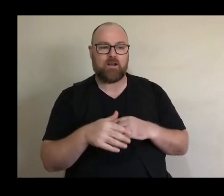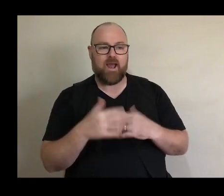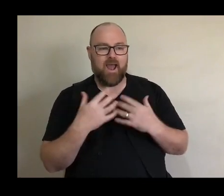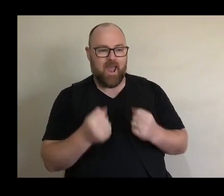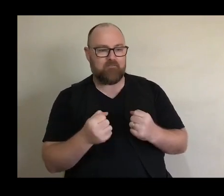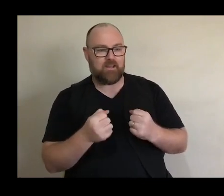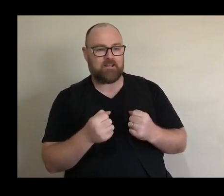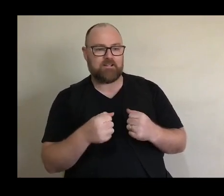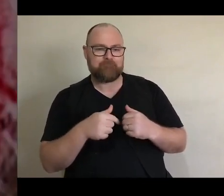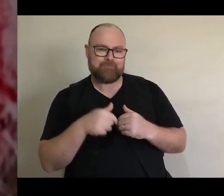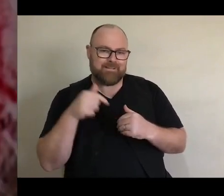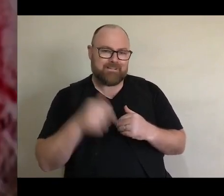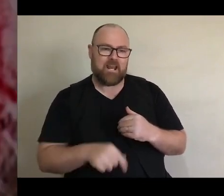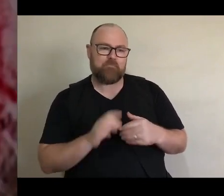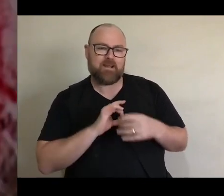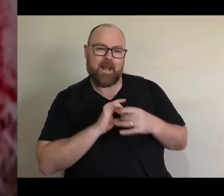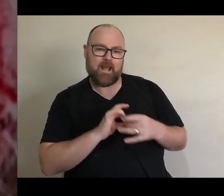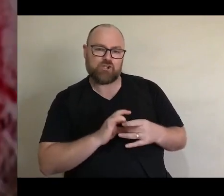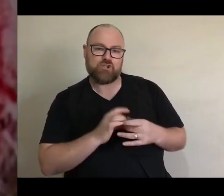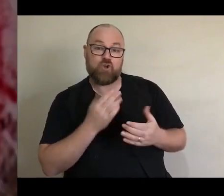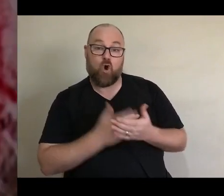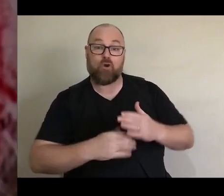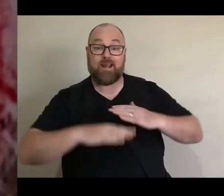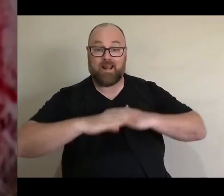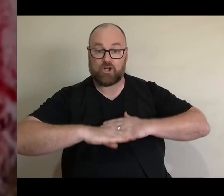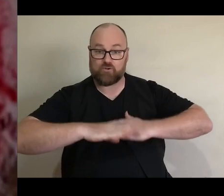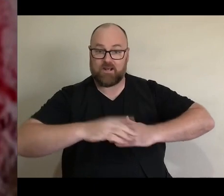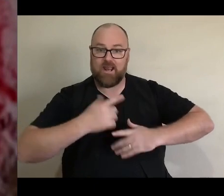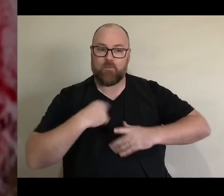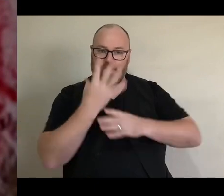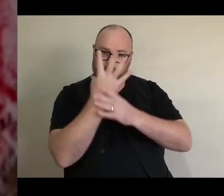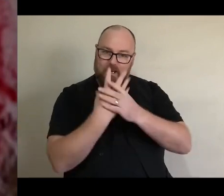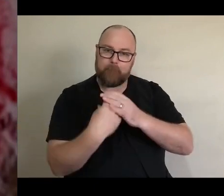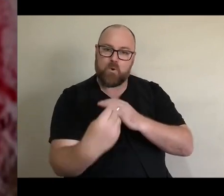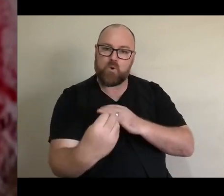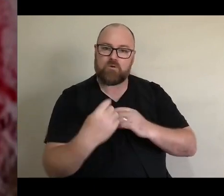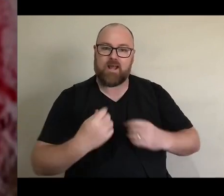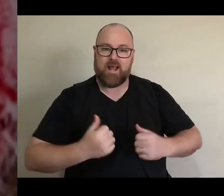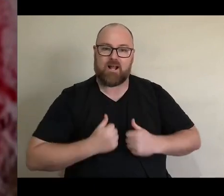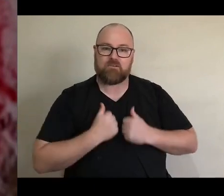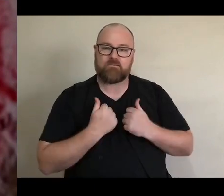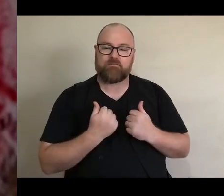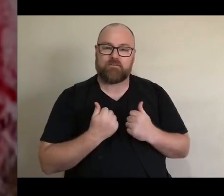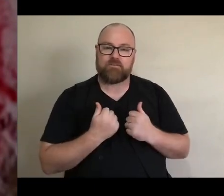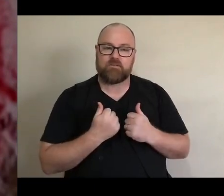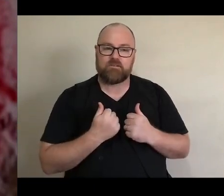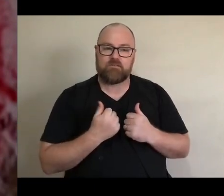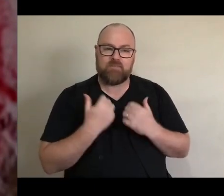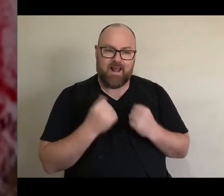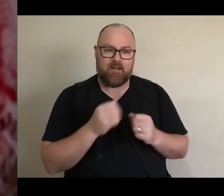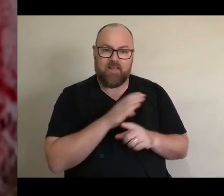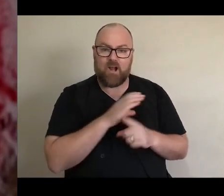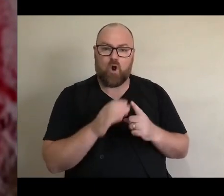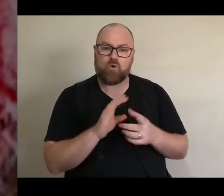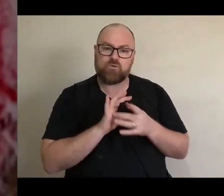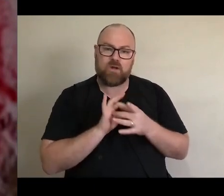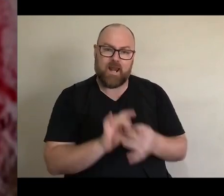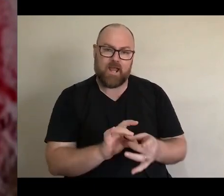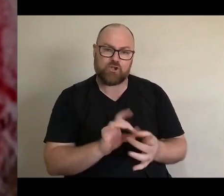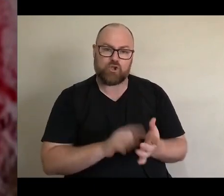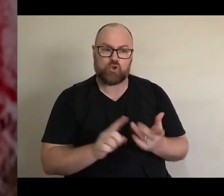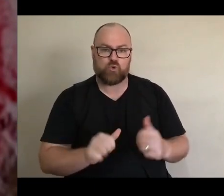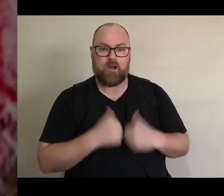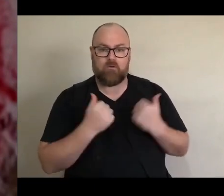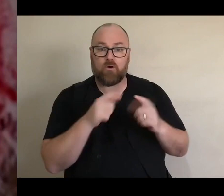country where we need to immerse ourselves and have that cultural connection to our cultures and